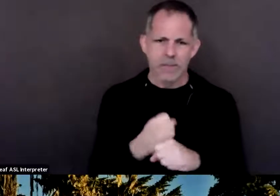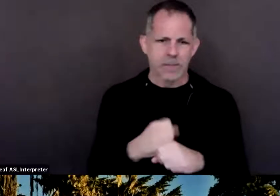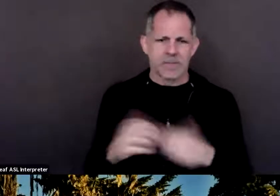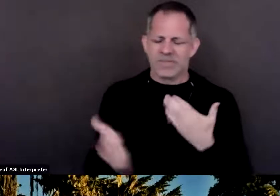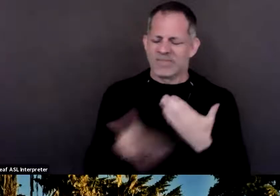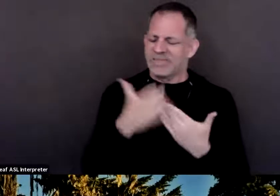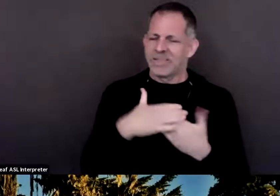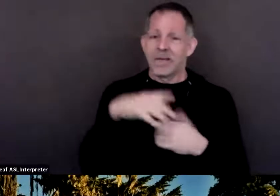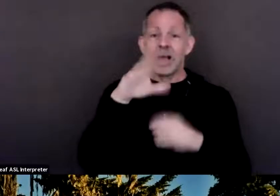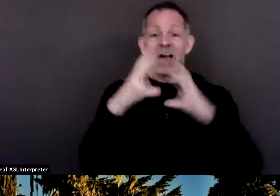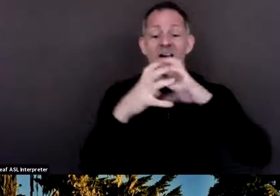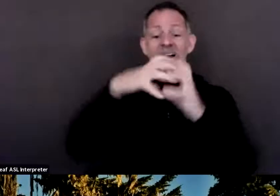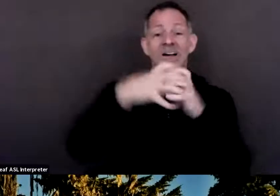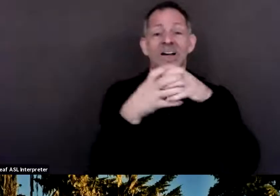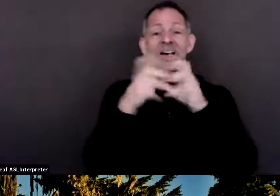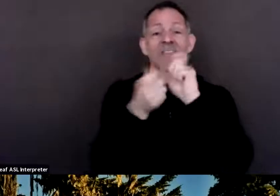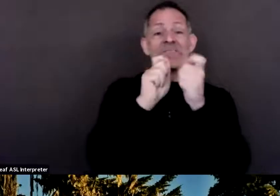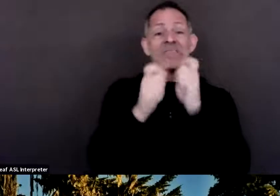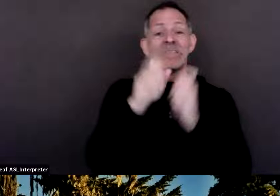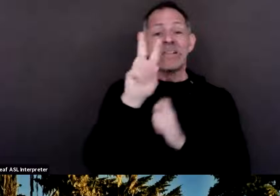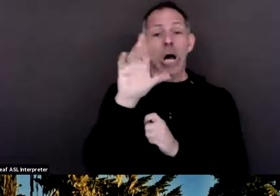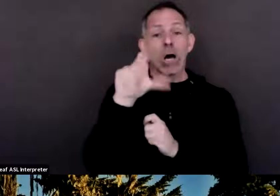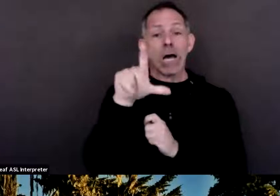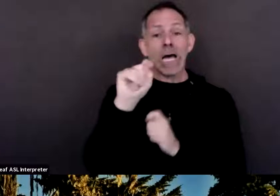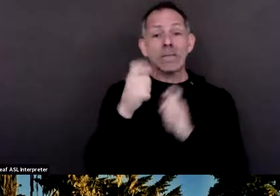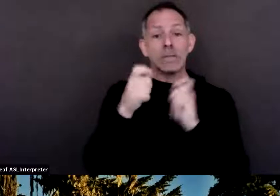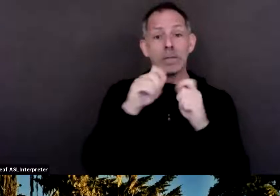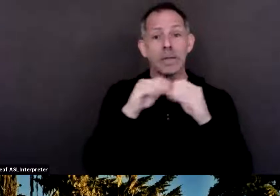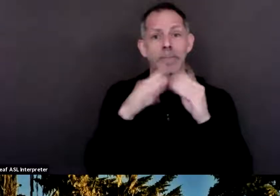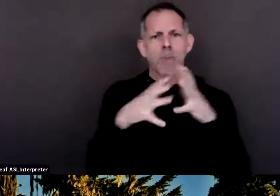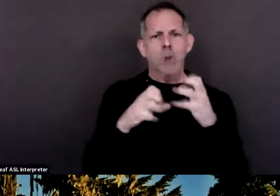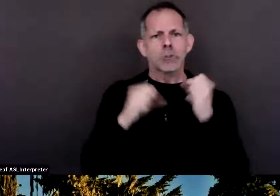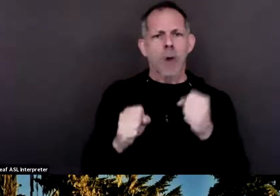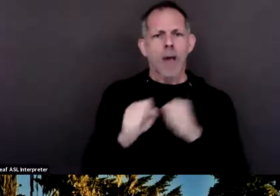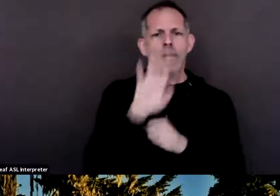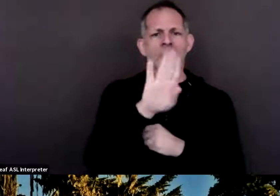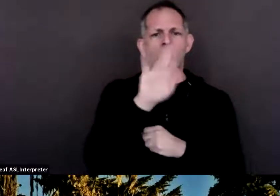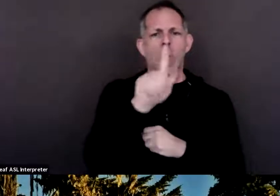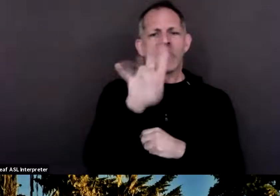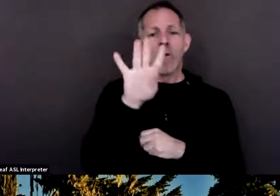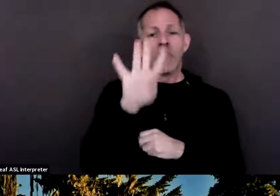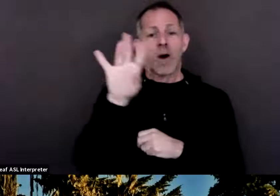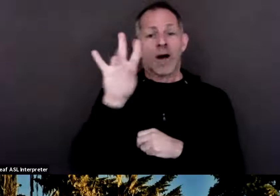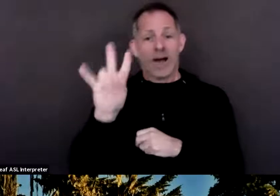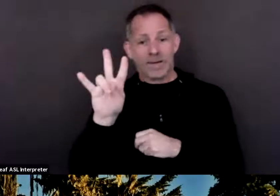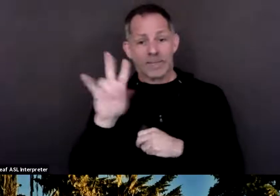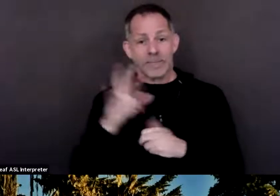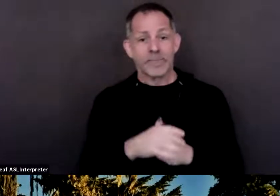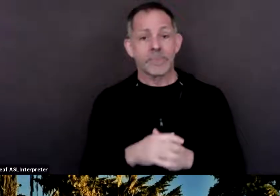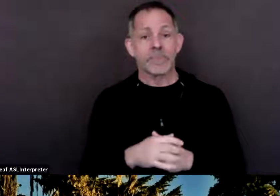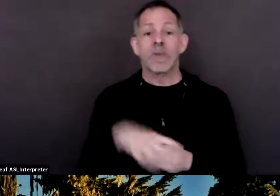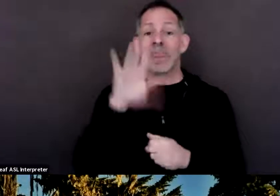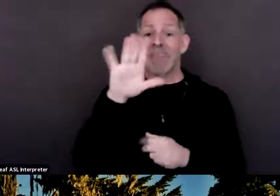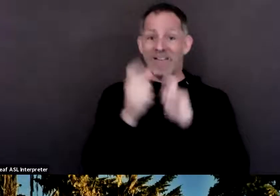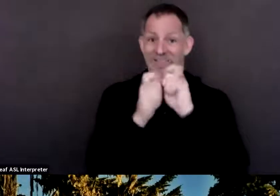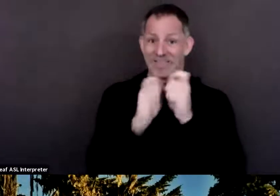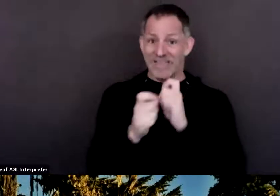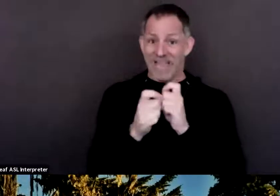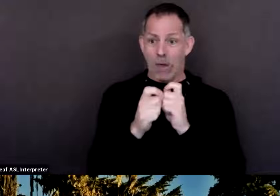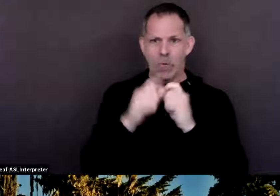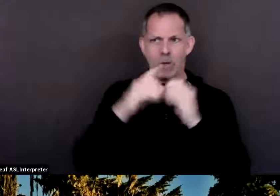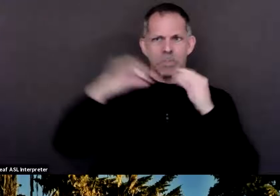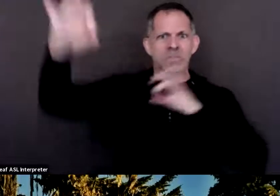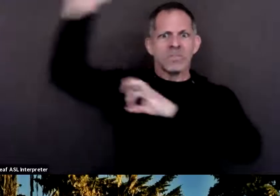and the B.1.429 variants that now are the two predominant circulating strains and that are